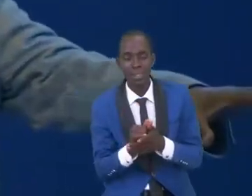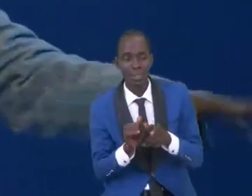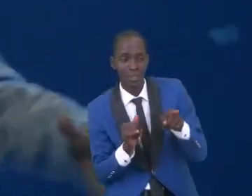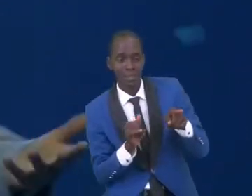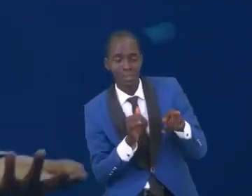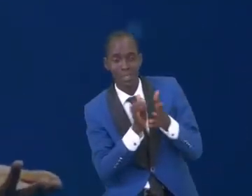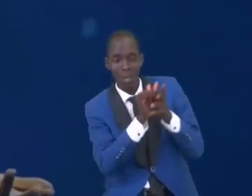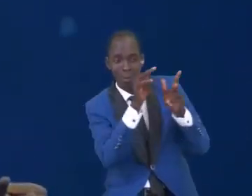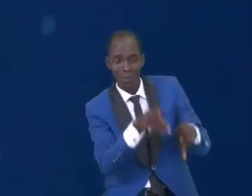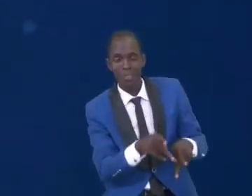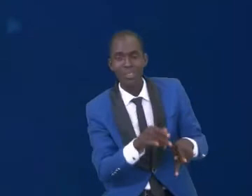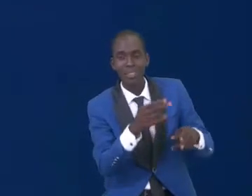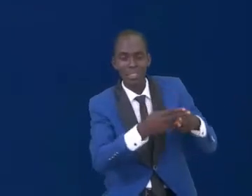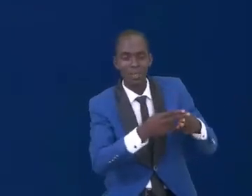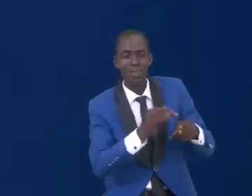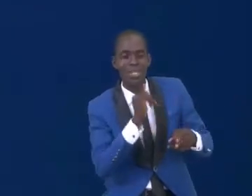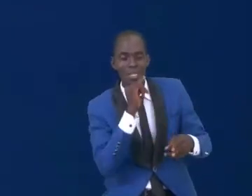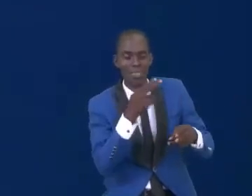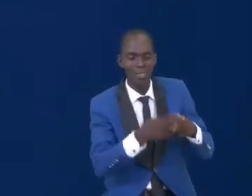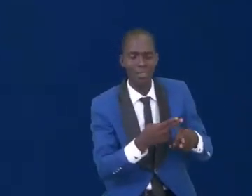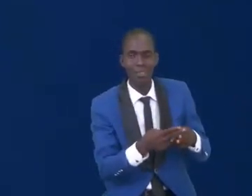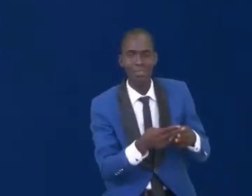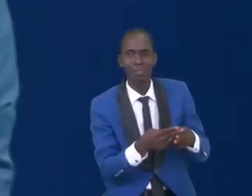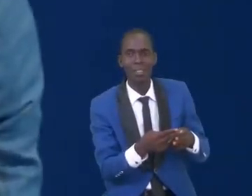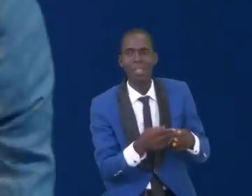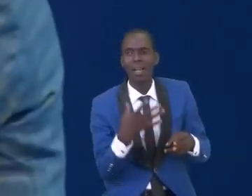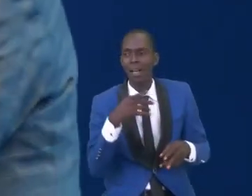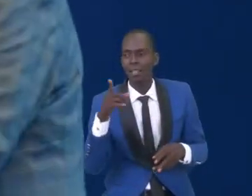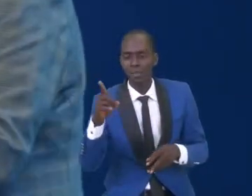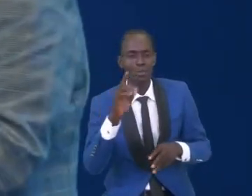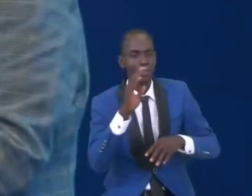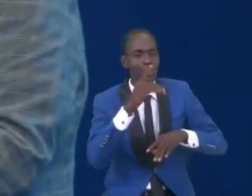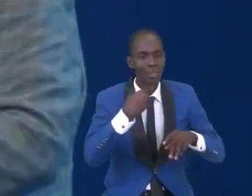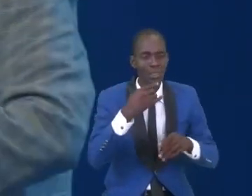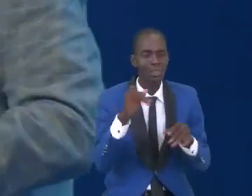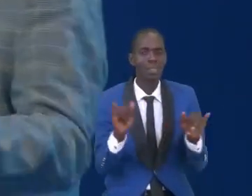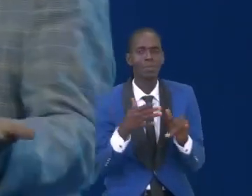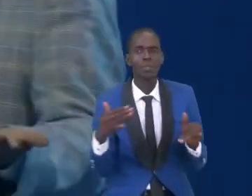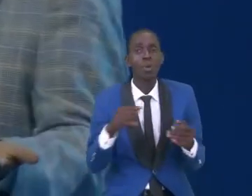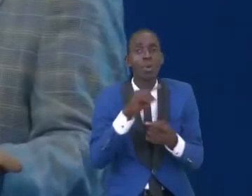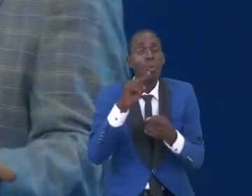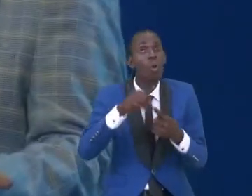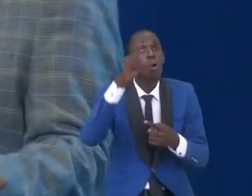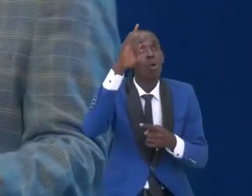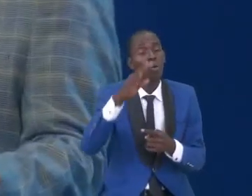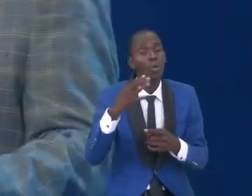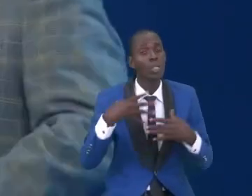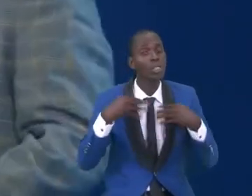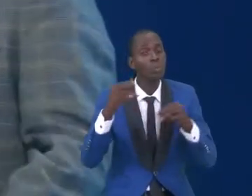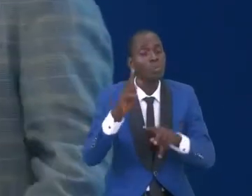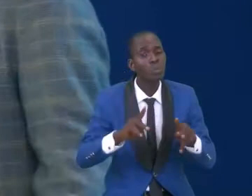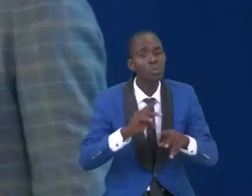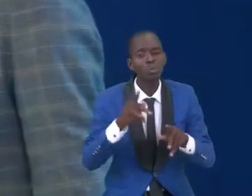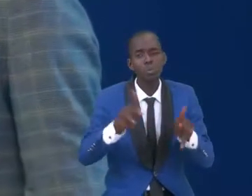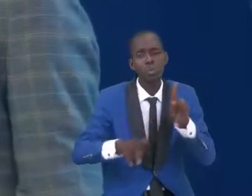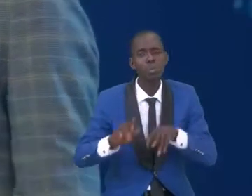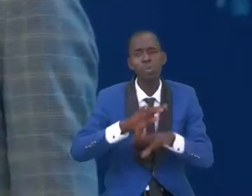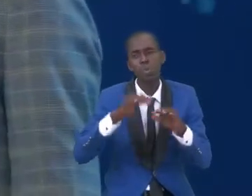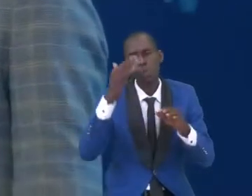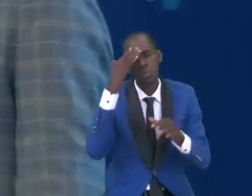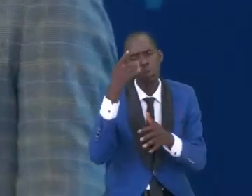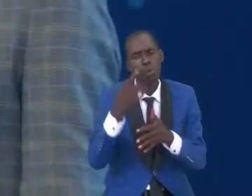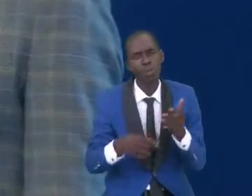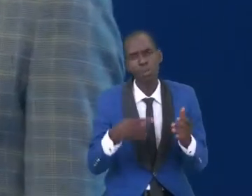so. And then you said the same thing. When God heals people, they don't know what to say, but you will say